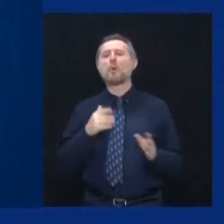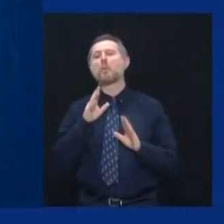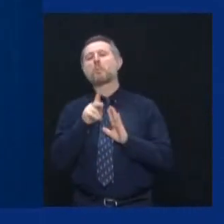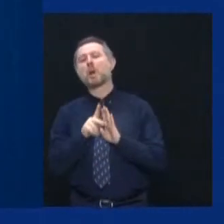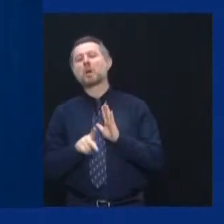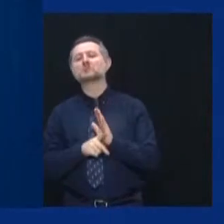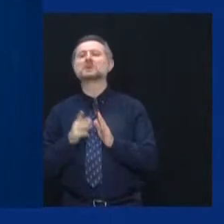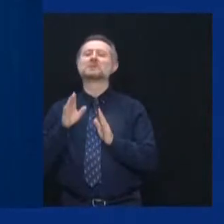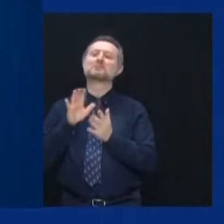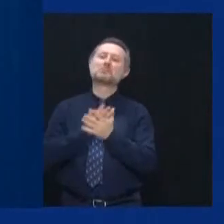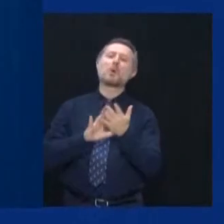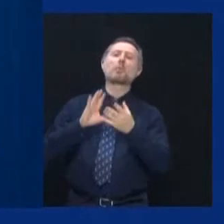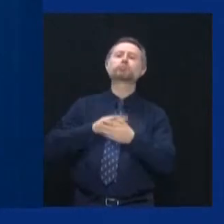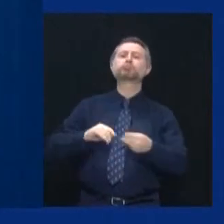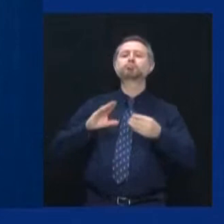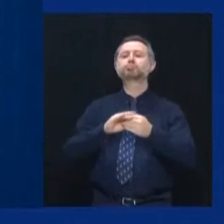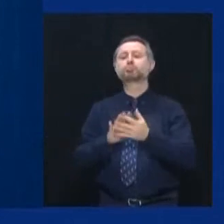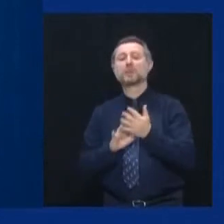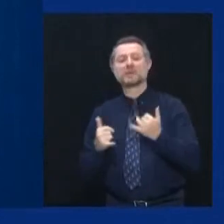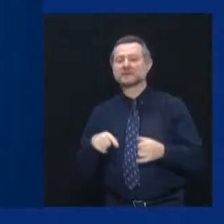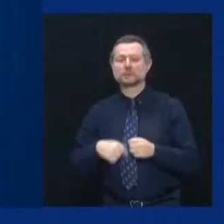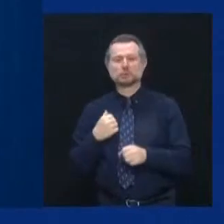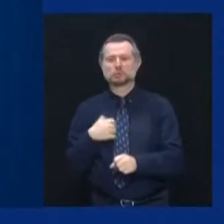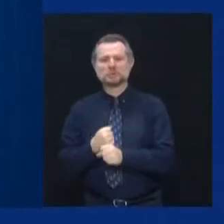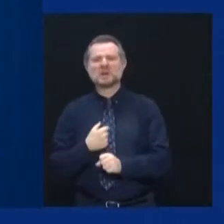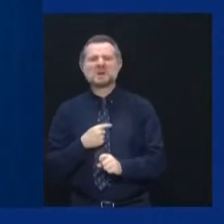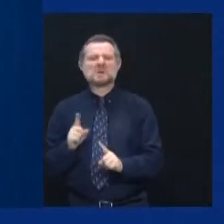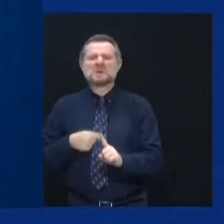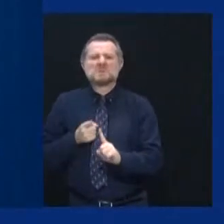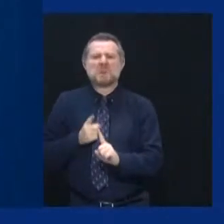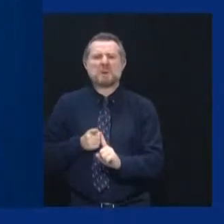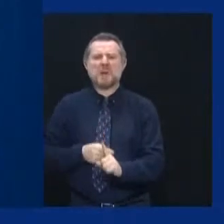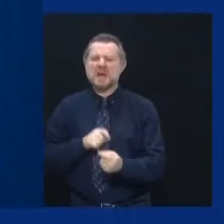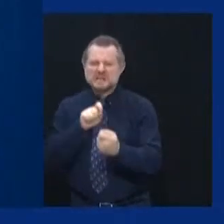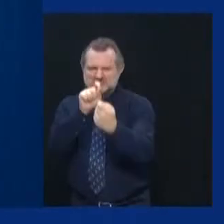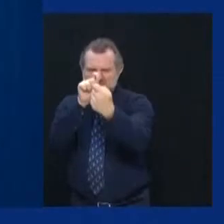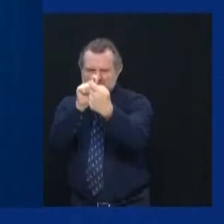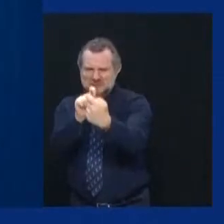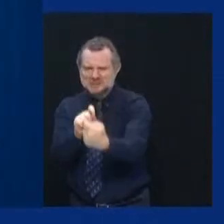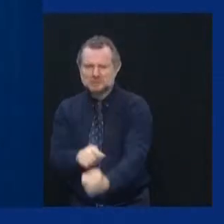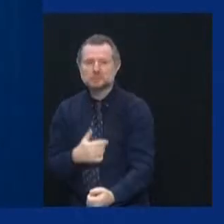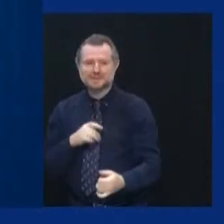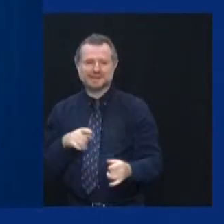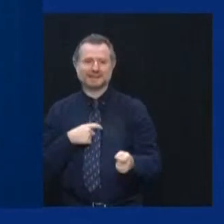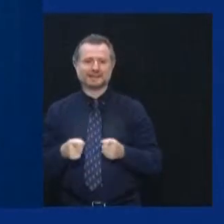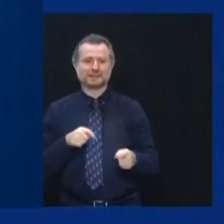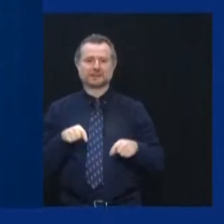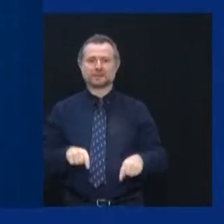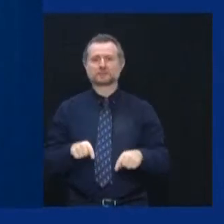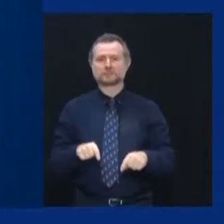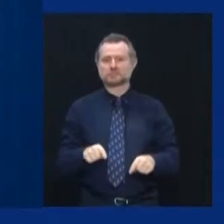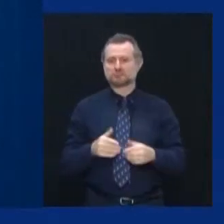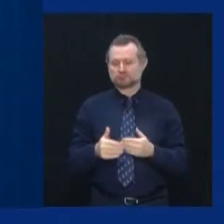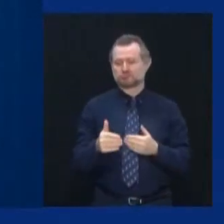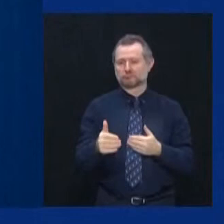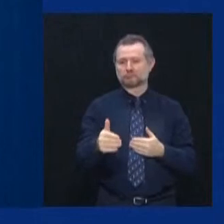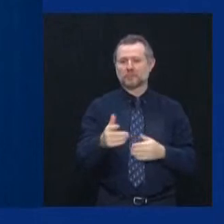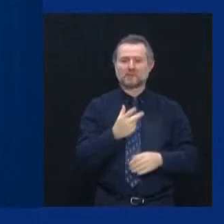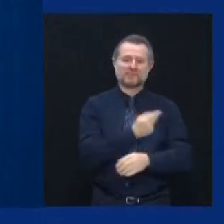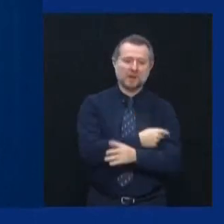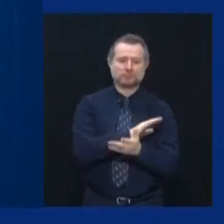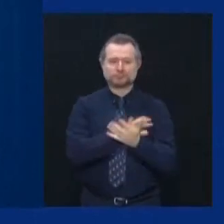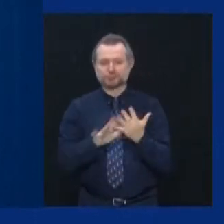specific initiatives, because that's what we have to do. We have to deal with this COVID today, deal with the vaccines, and